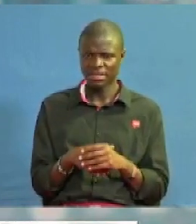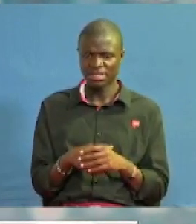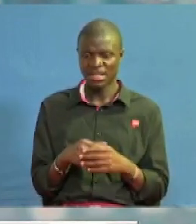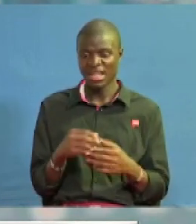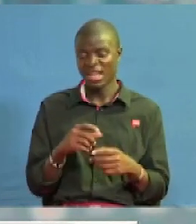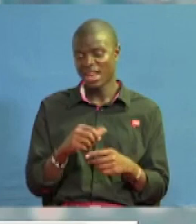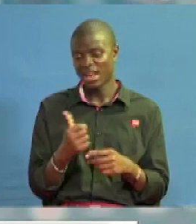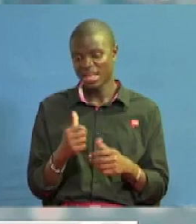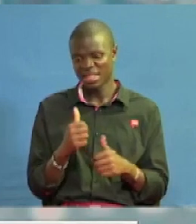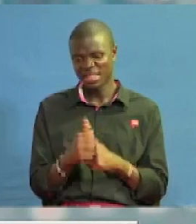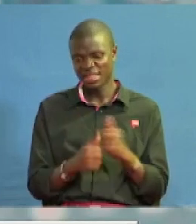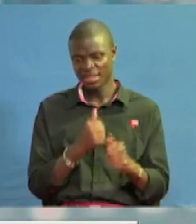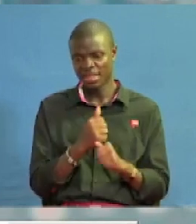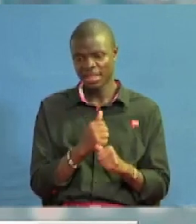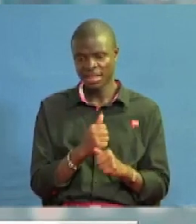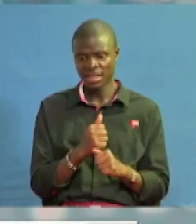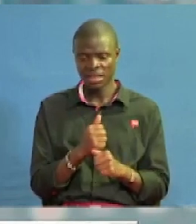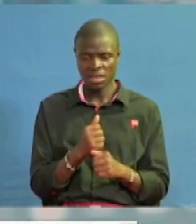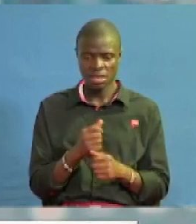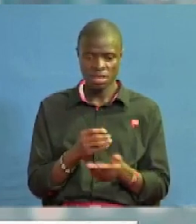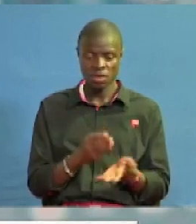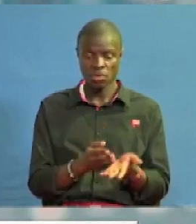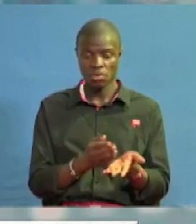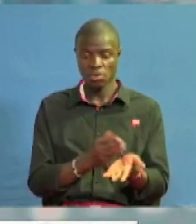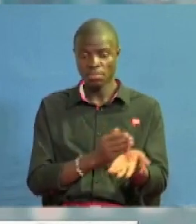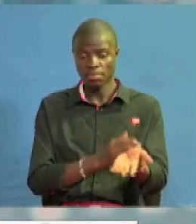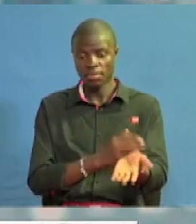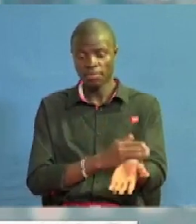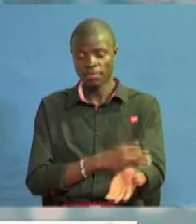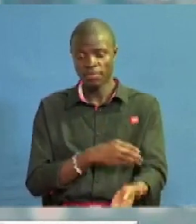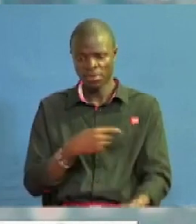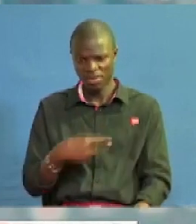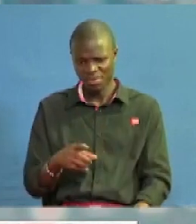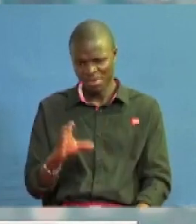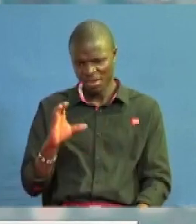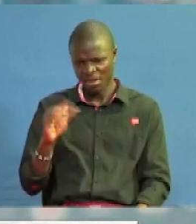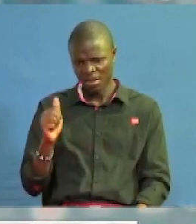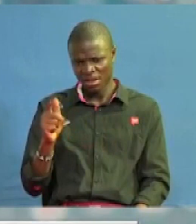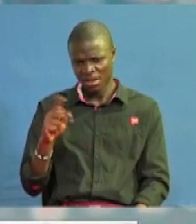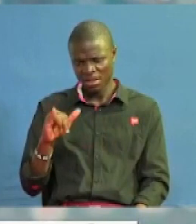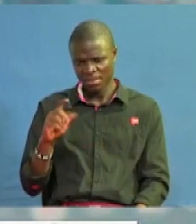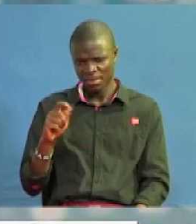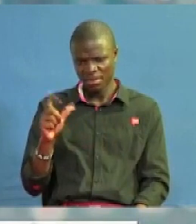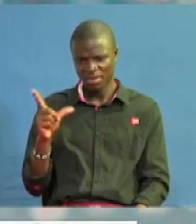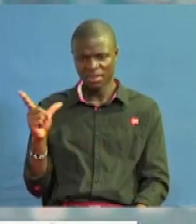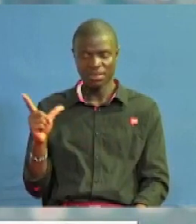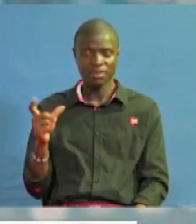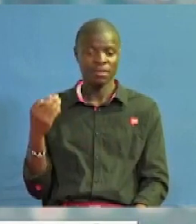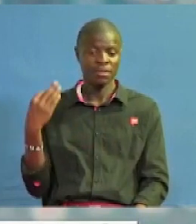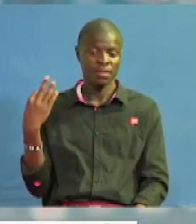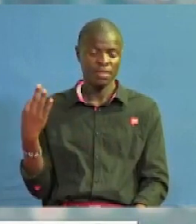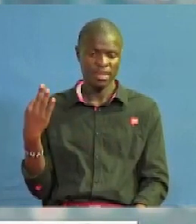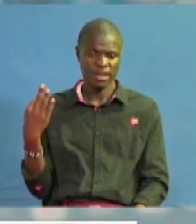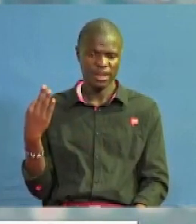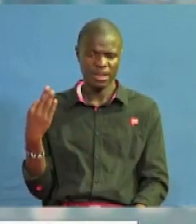investment can do for you is that it can grow your capital growth. All right. So those are the three options, or the three